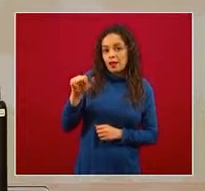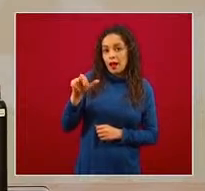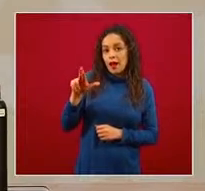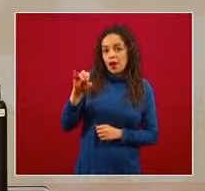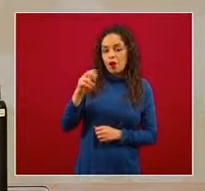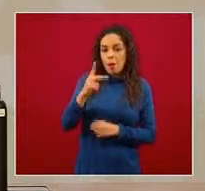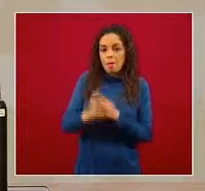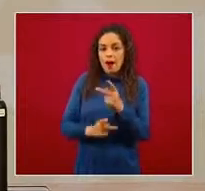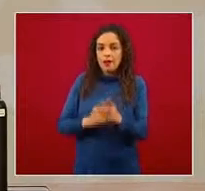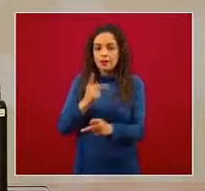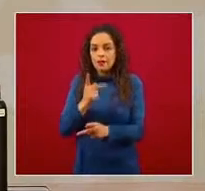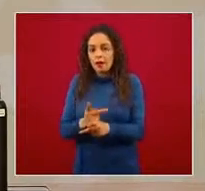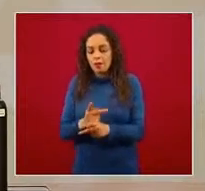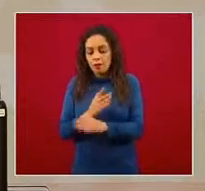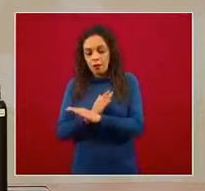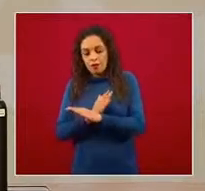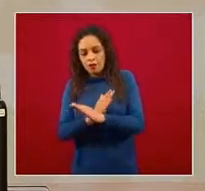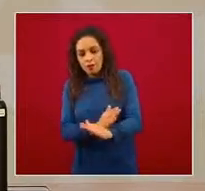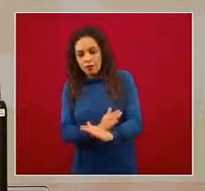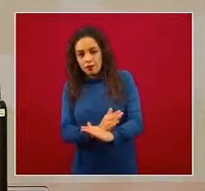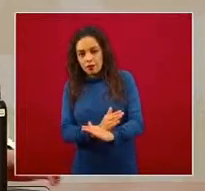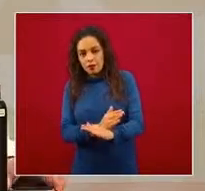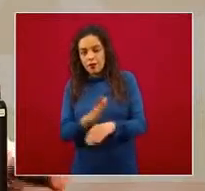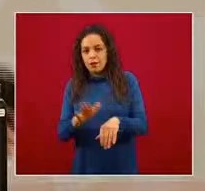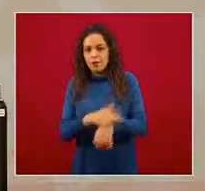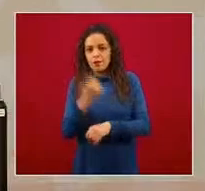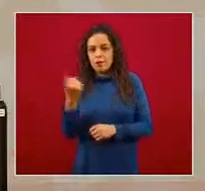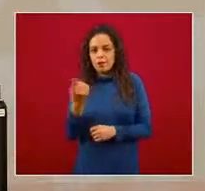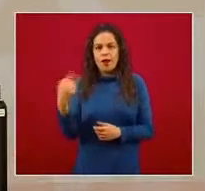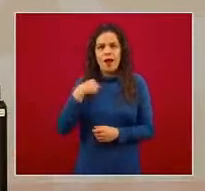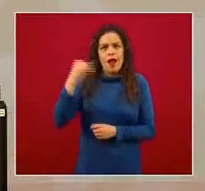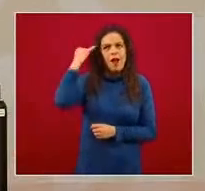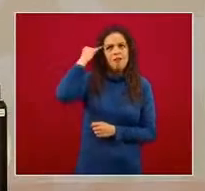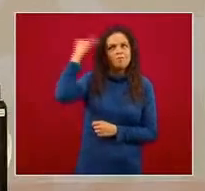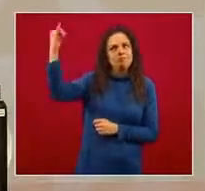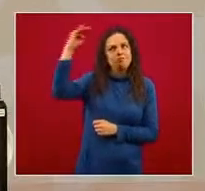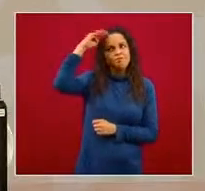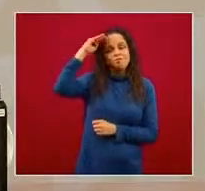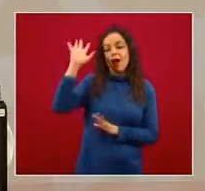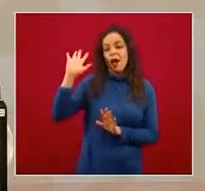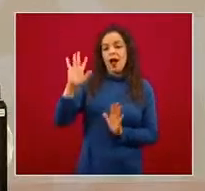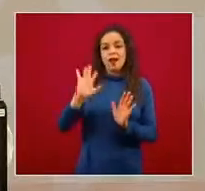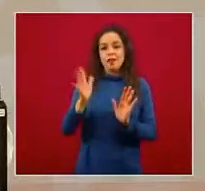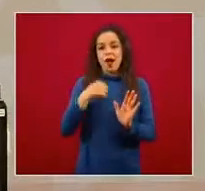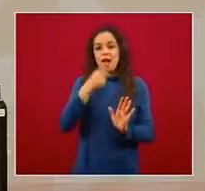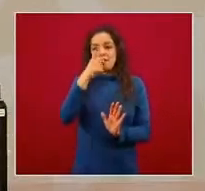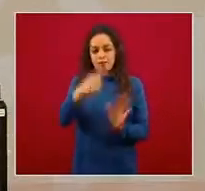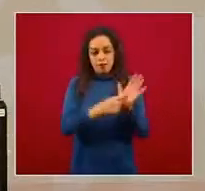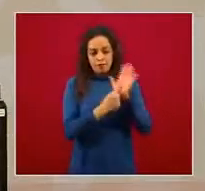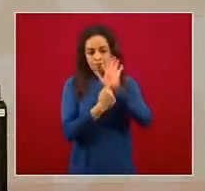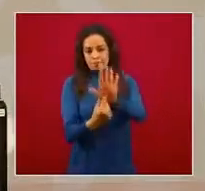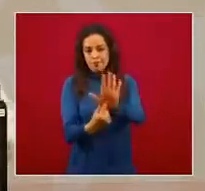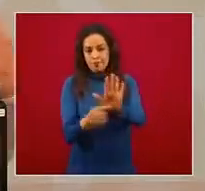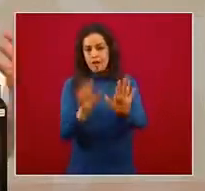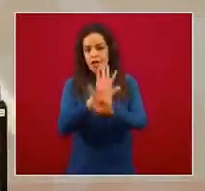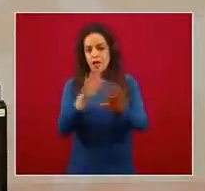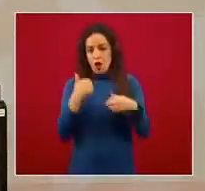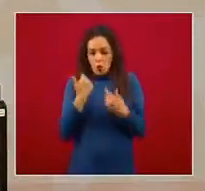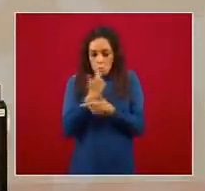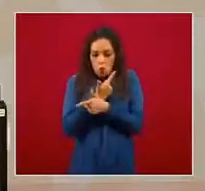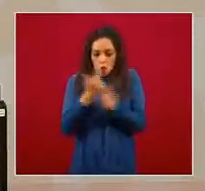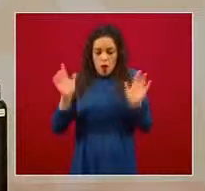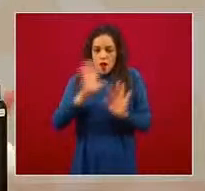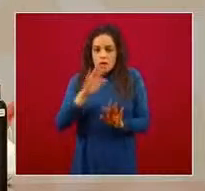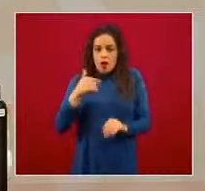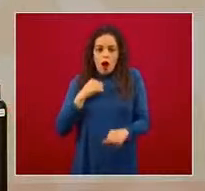immunological passport or health passport because it functions like a metaphor. It means that you're